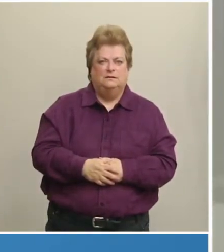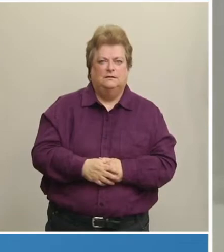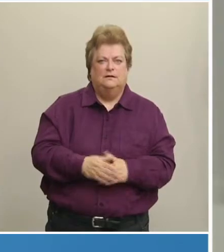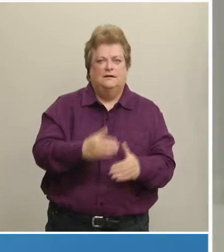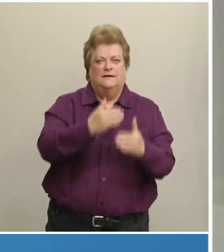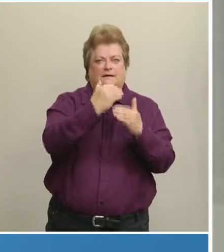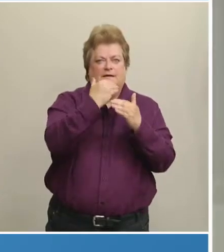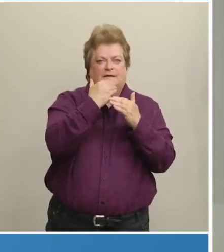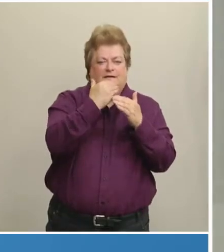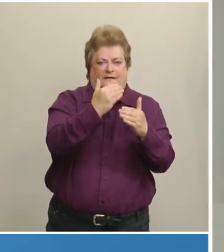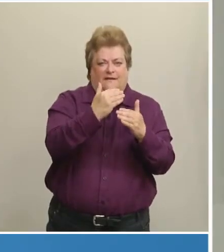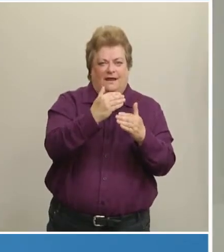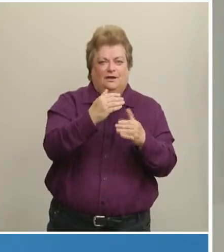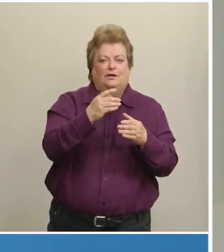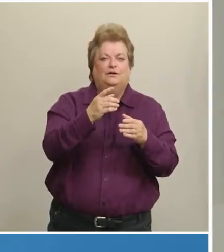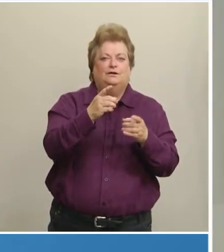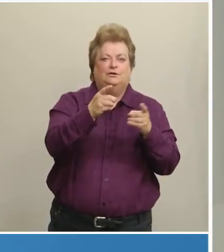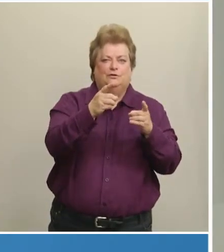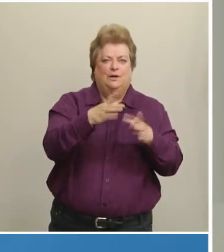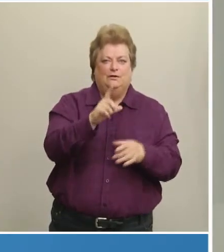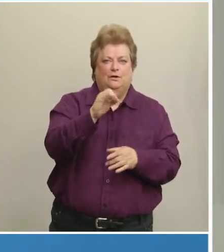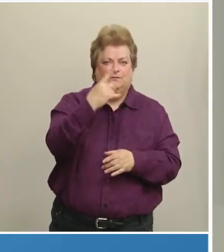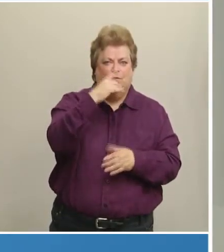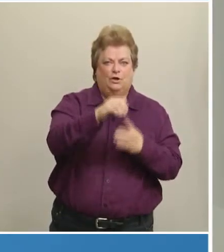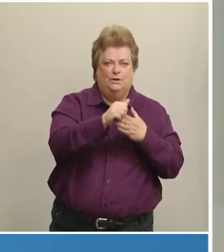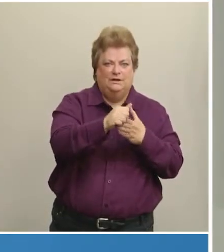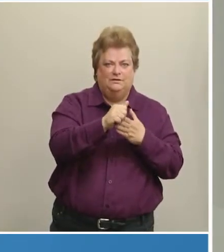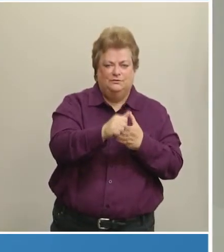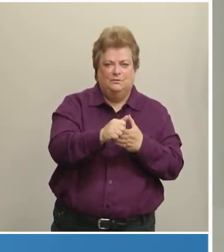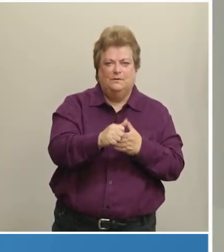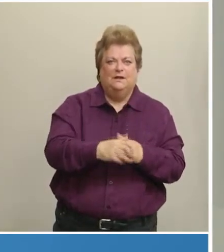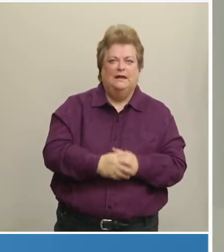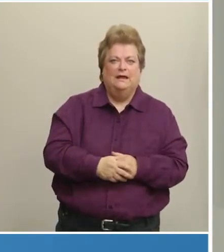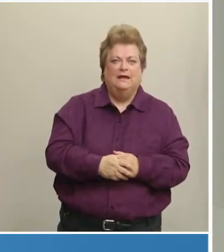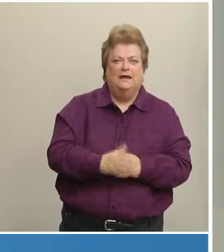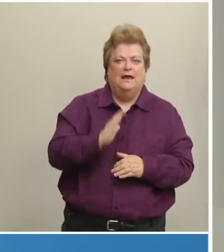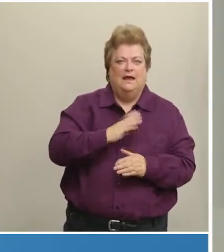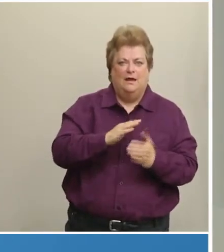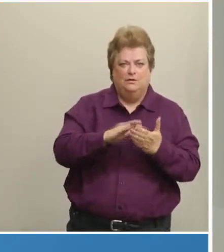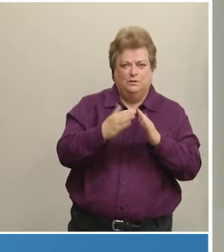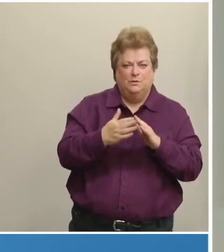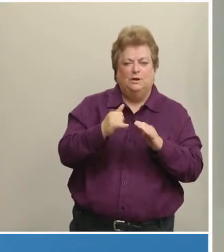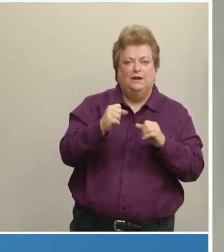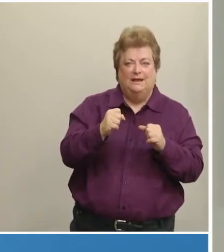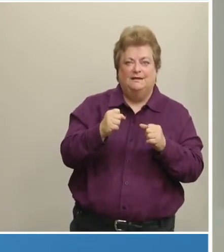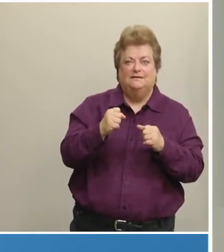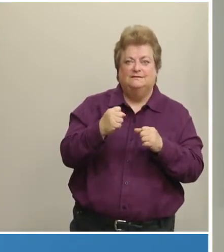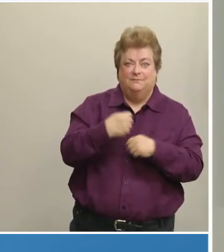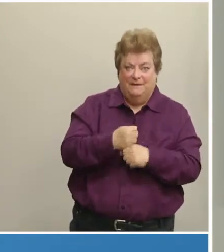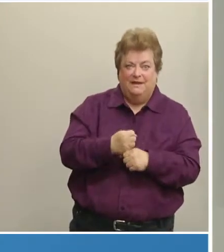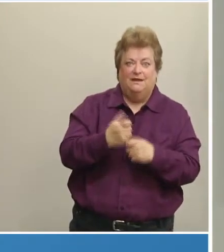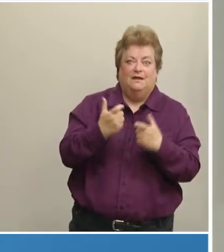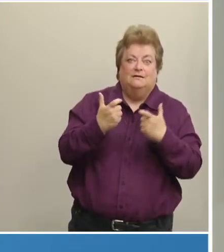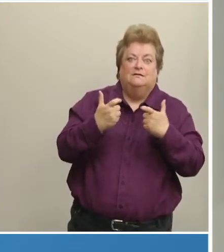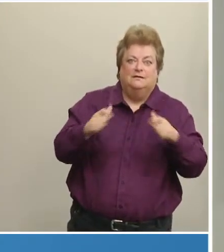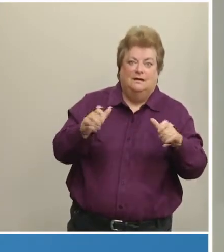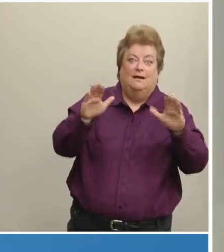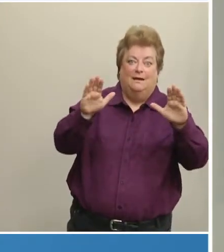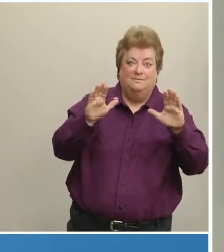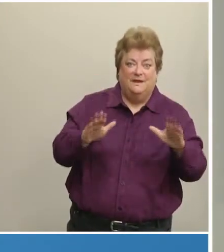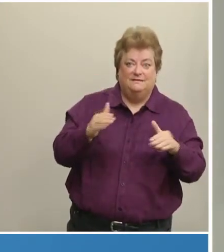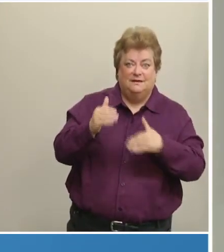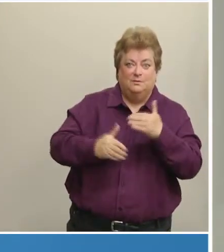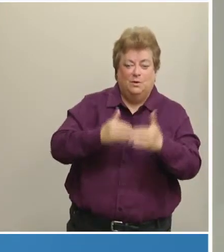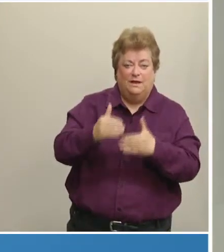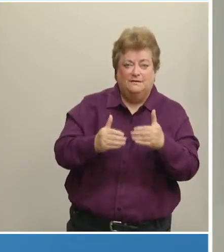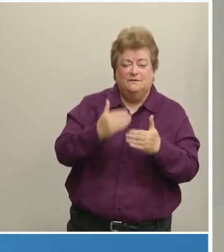Thank you so much, Director Lopez, for your leadership, for everyone at the health team. Our community is making amazing progress, and thank you